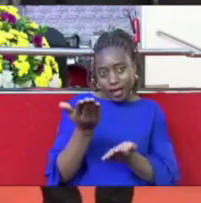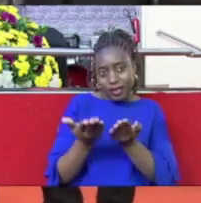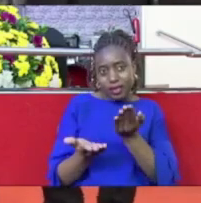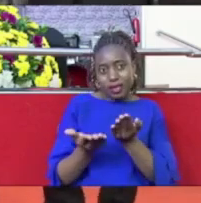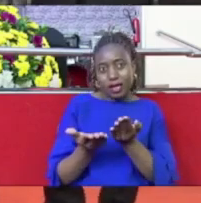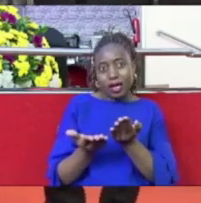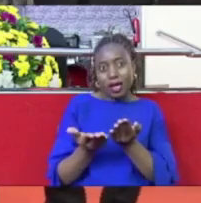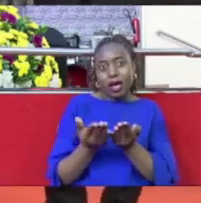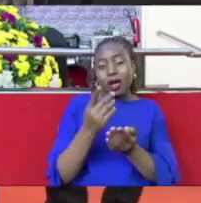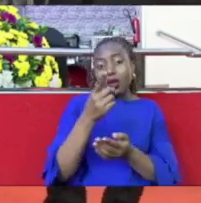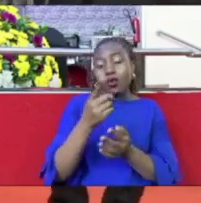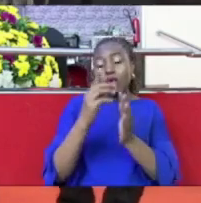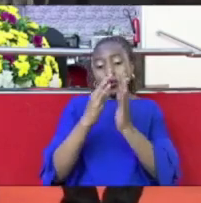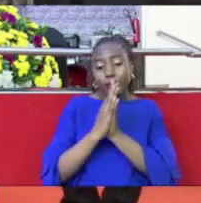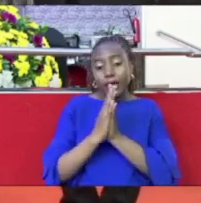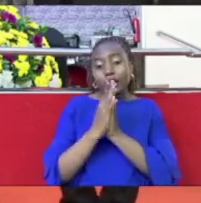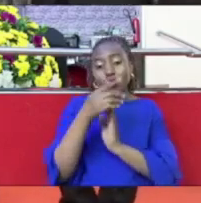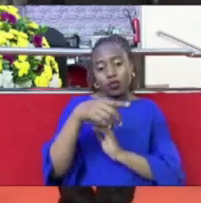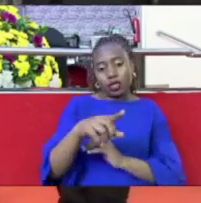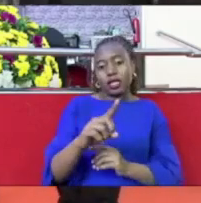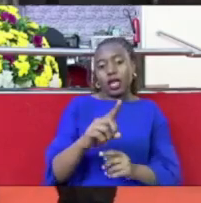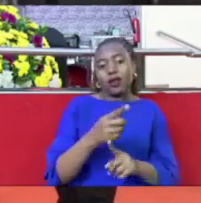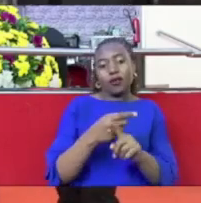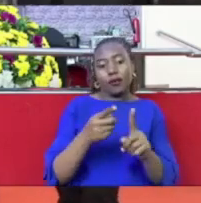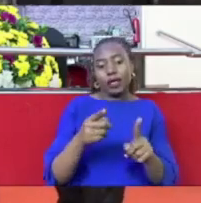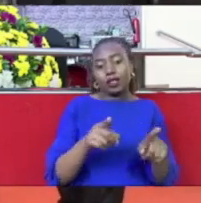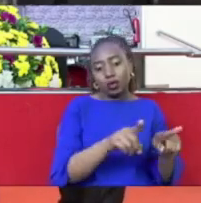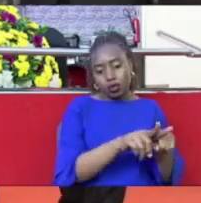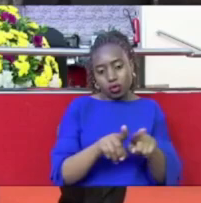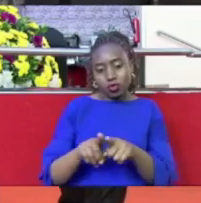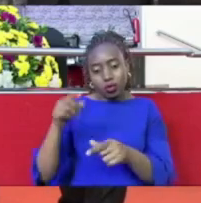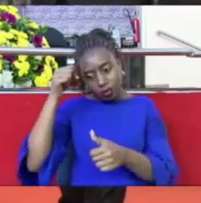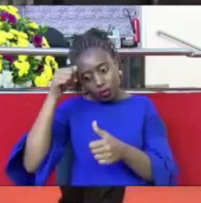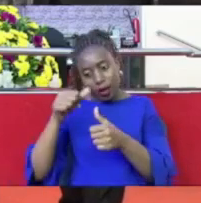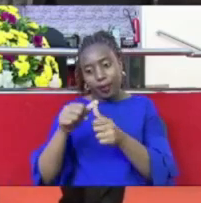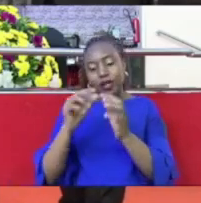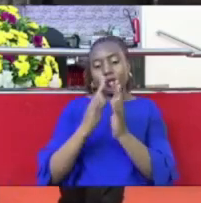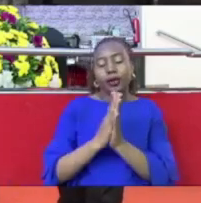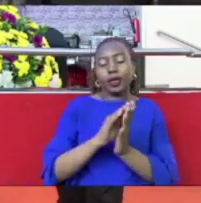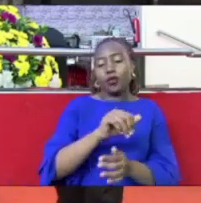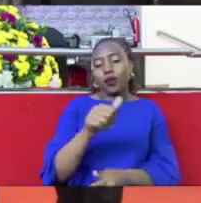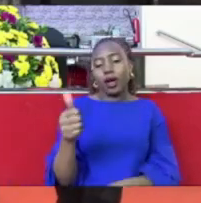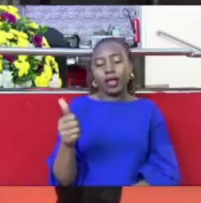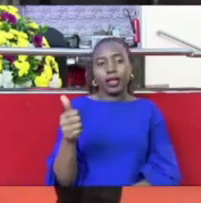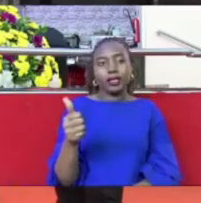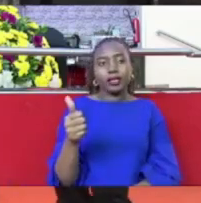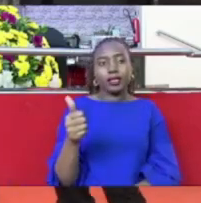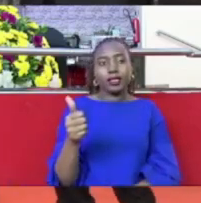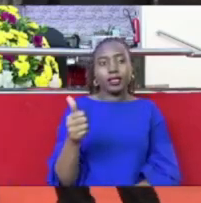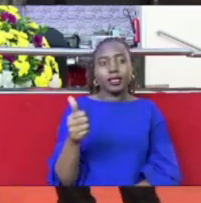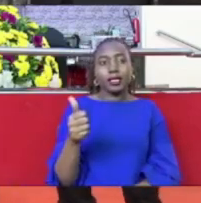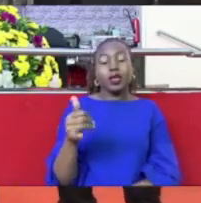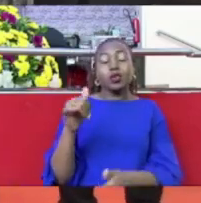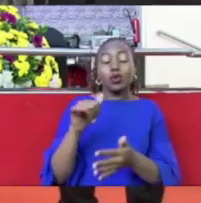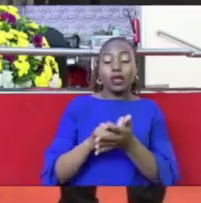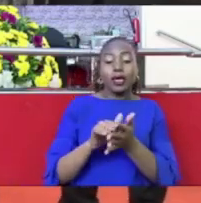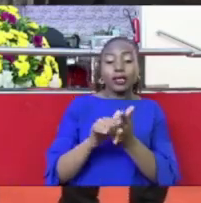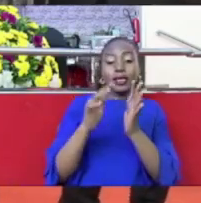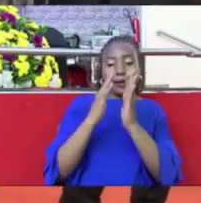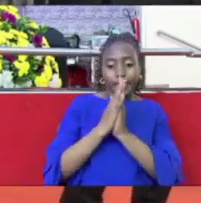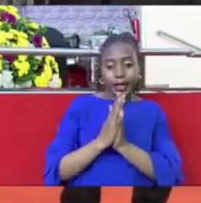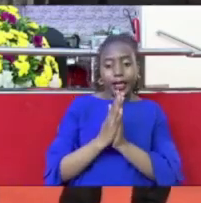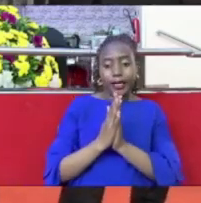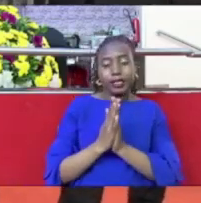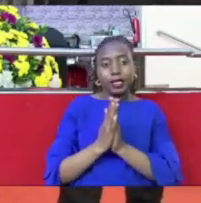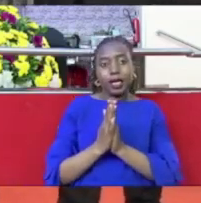yourself, unajiombea wewe mwenyewe, but you are also interceding for others. Lakini pia unaombea watu wengine. Those are the prayers I term, yao ndio maombi ambayo